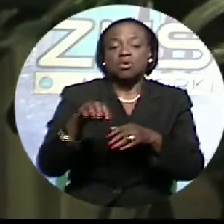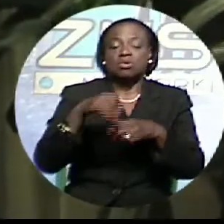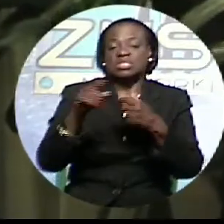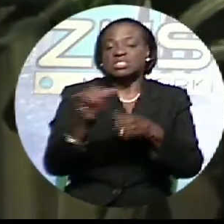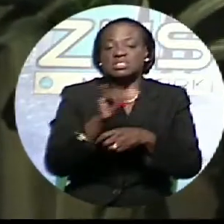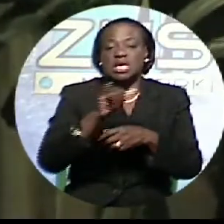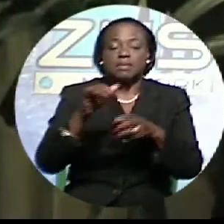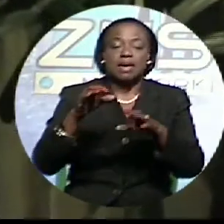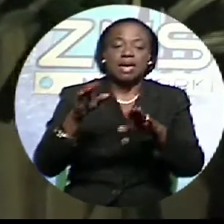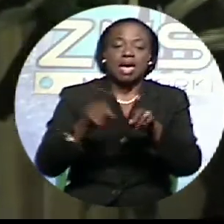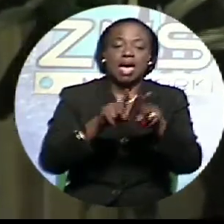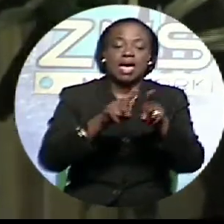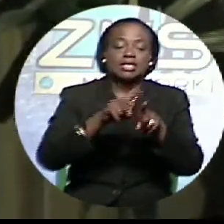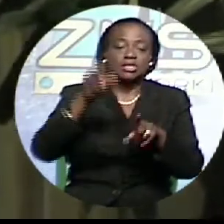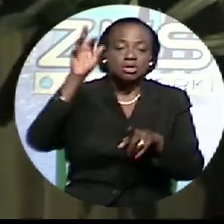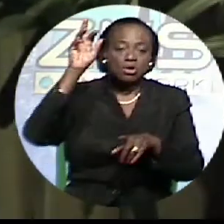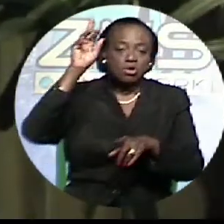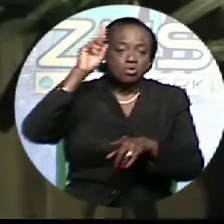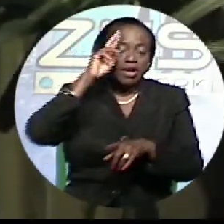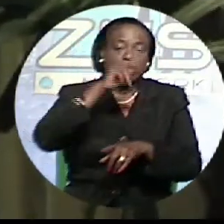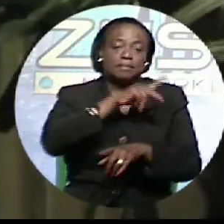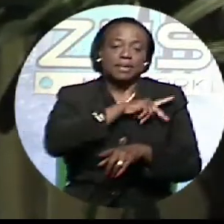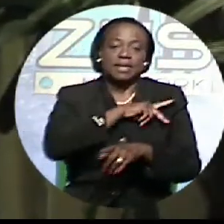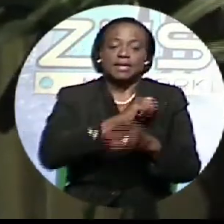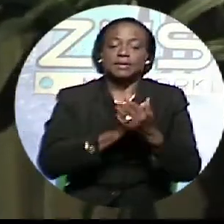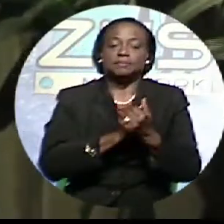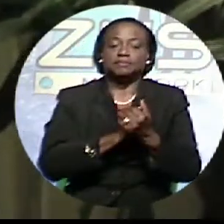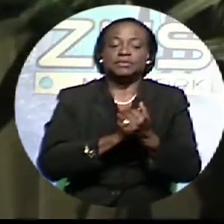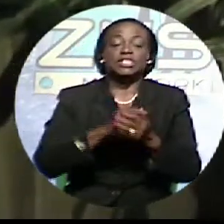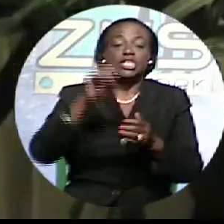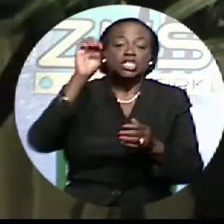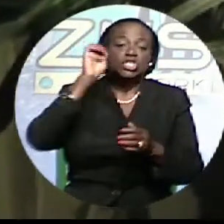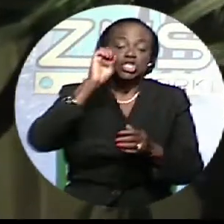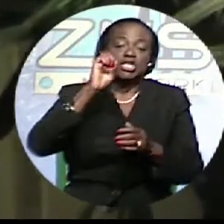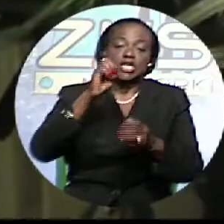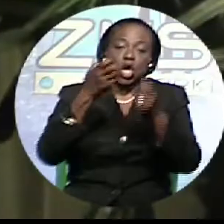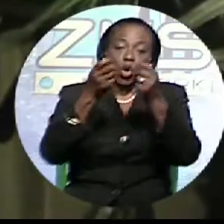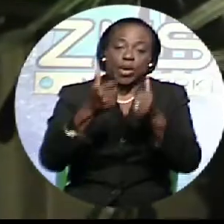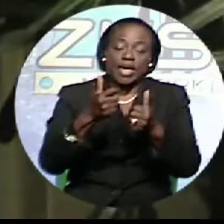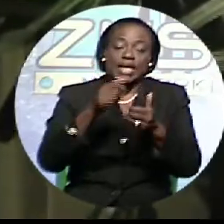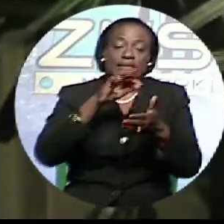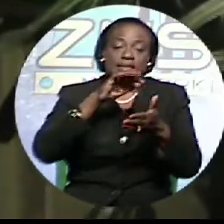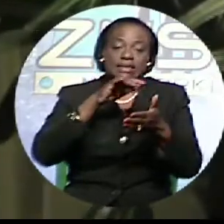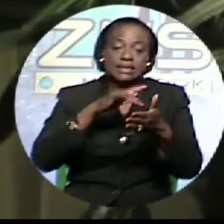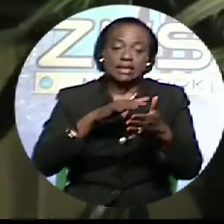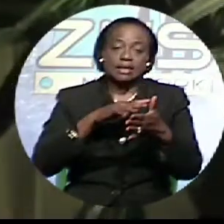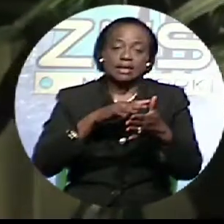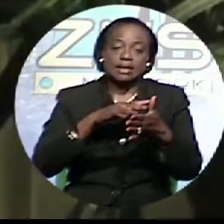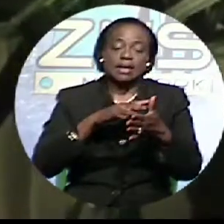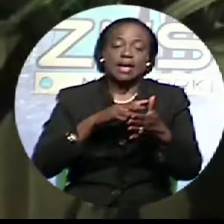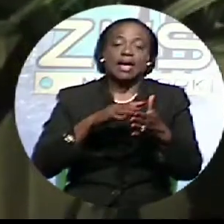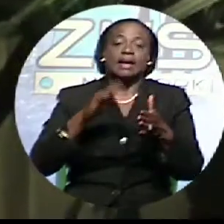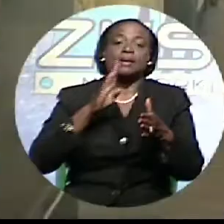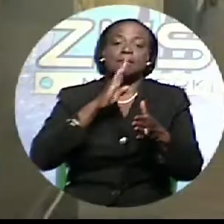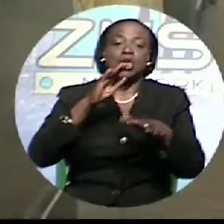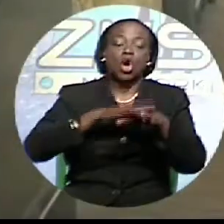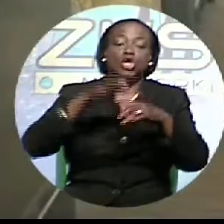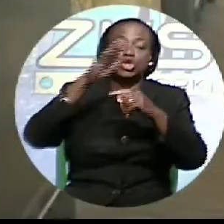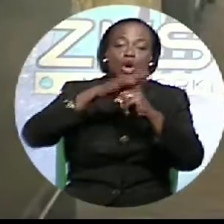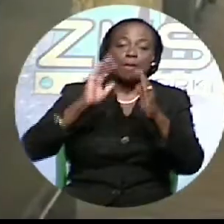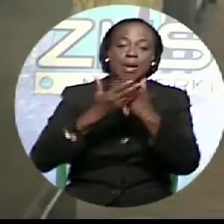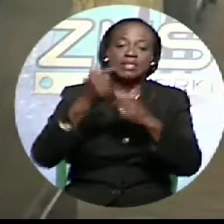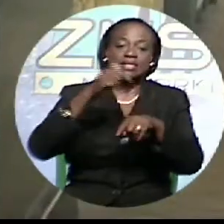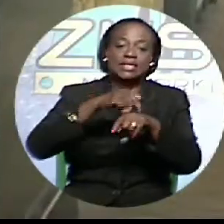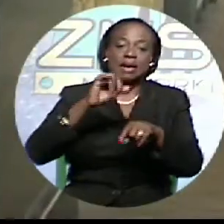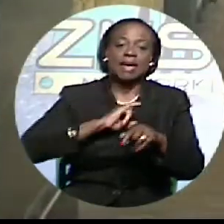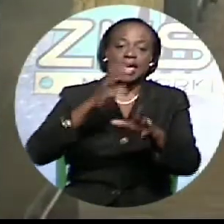an esteemed lawyer now, and I expect that she's a quick study and be on top of situation by the time I get back.